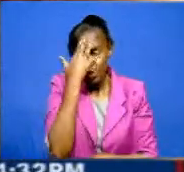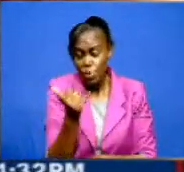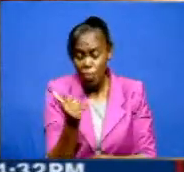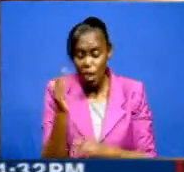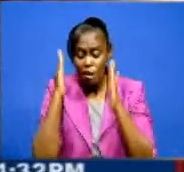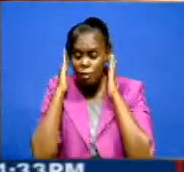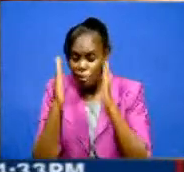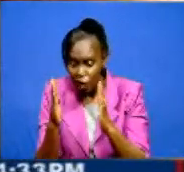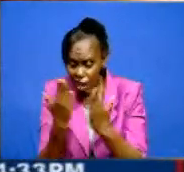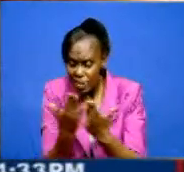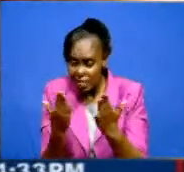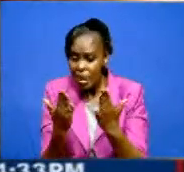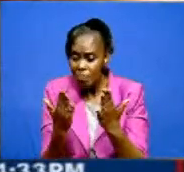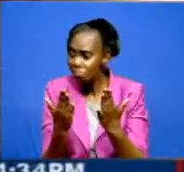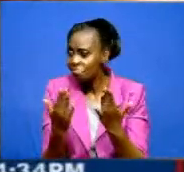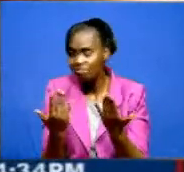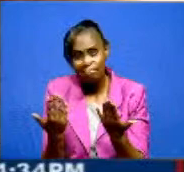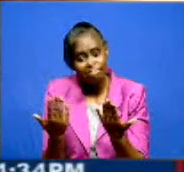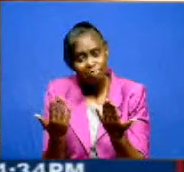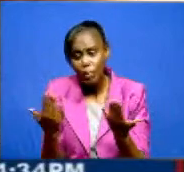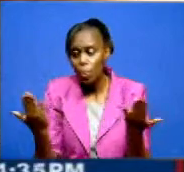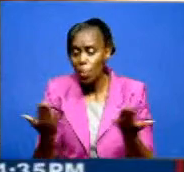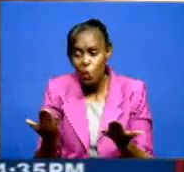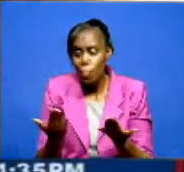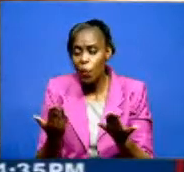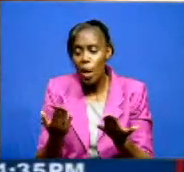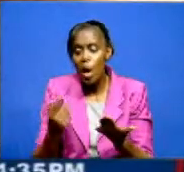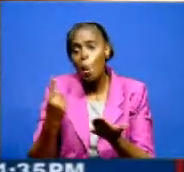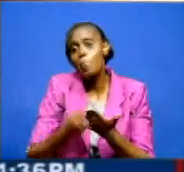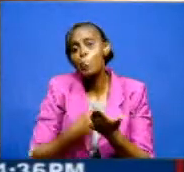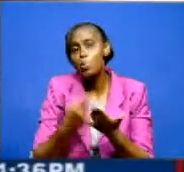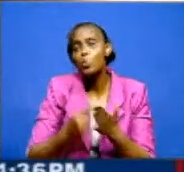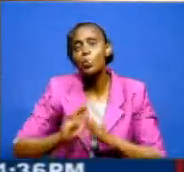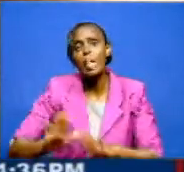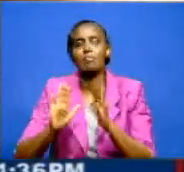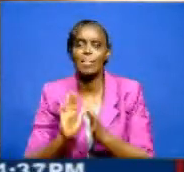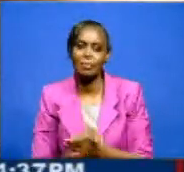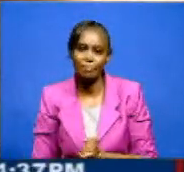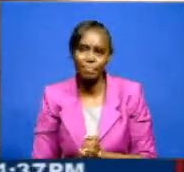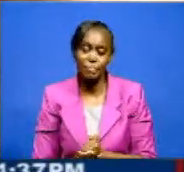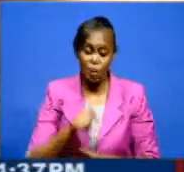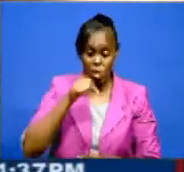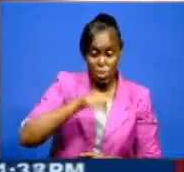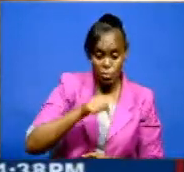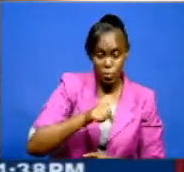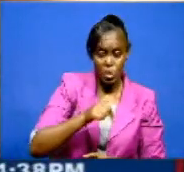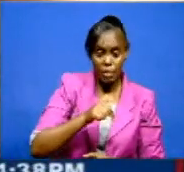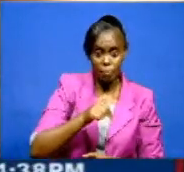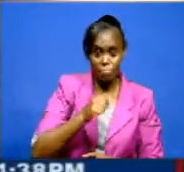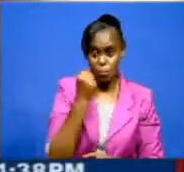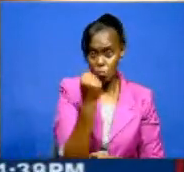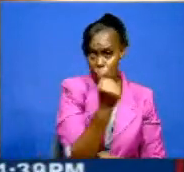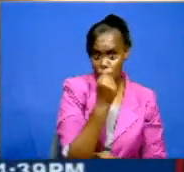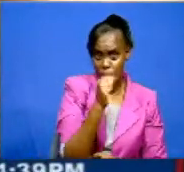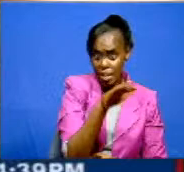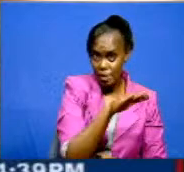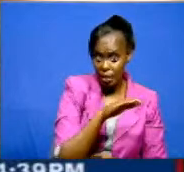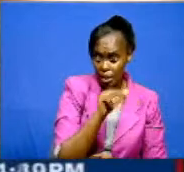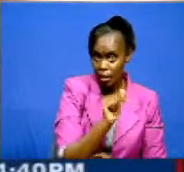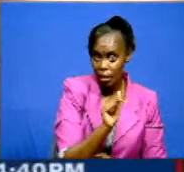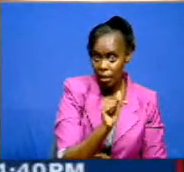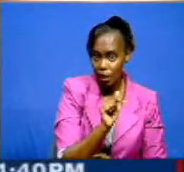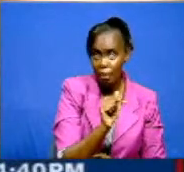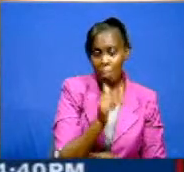focused on some of those crops is because that is where the Mzungu left us. Today, if you go to Mumias